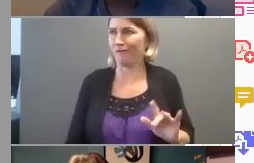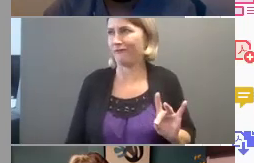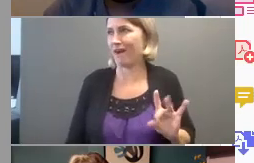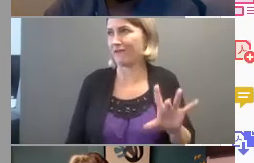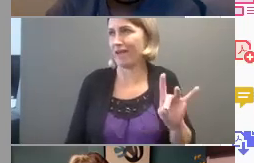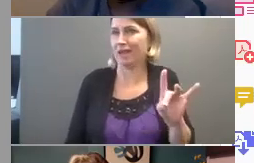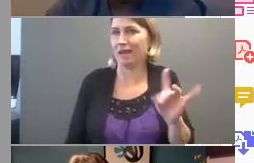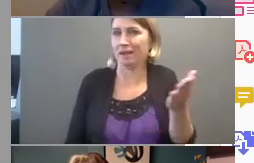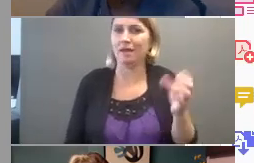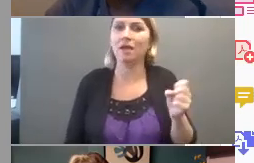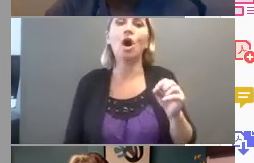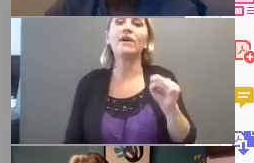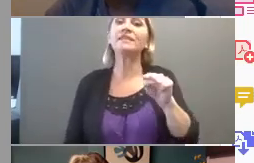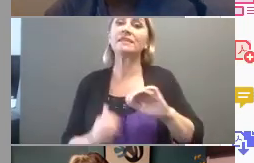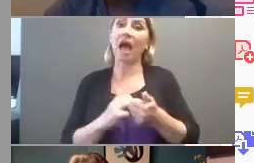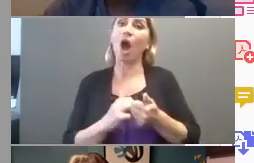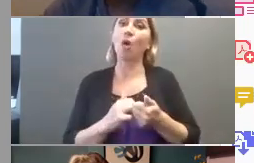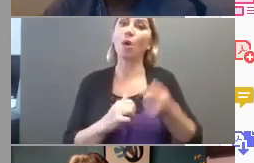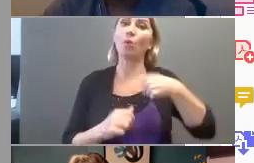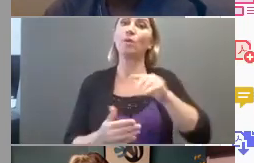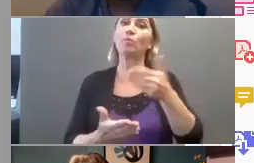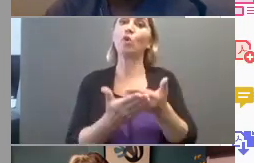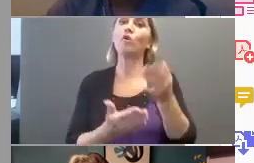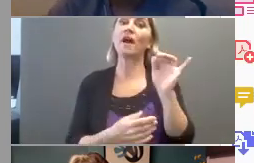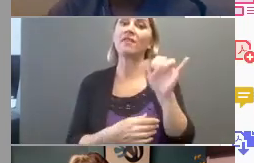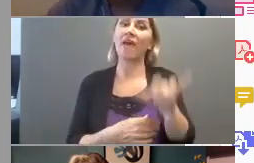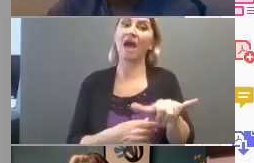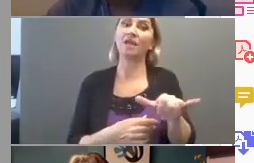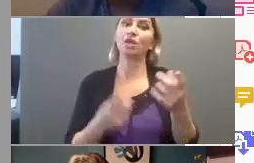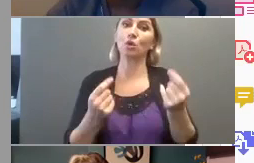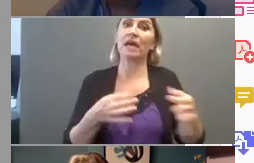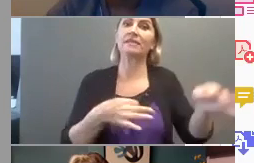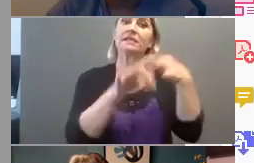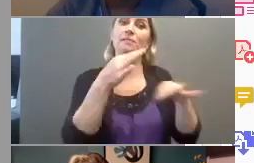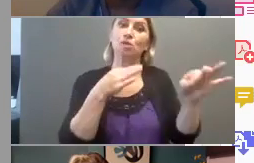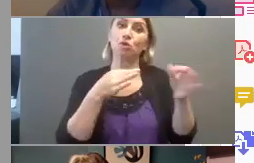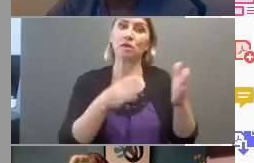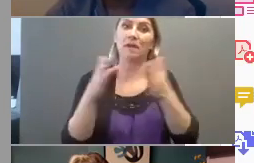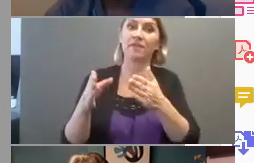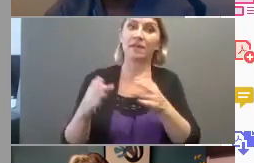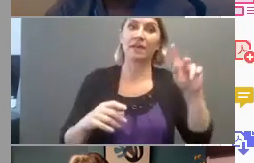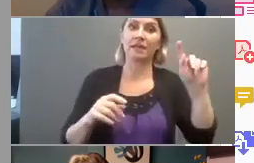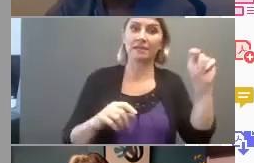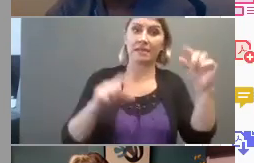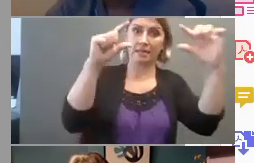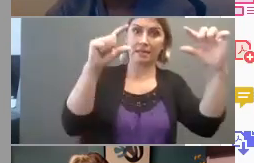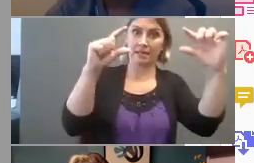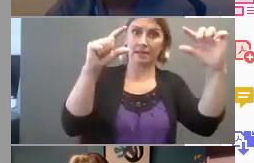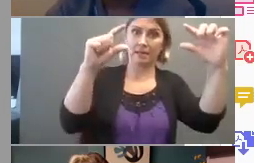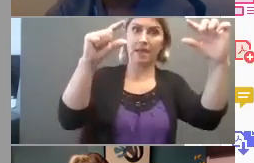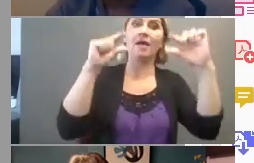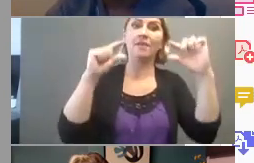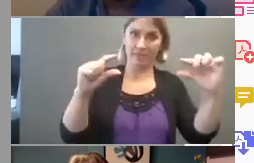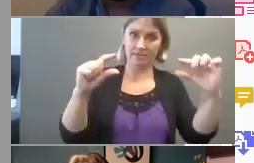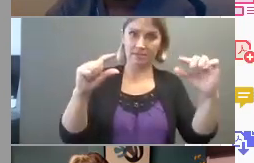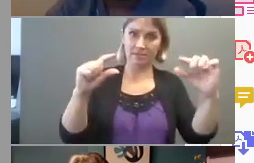So this is how we proved that using the substitution method, Tn by 3 plus 2Tn by 3 plus n is going